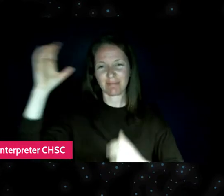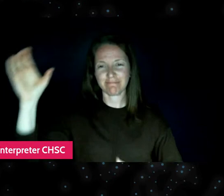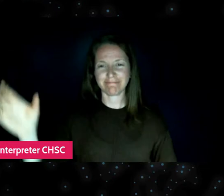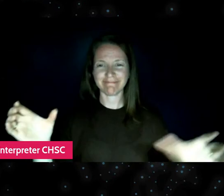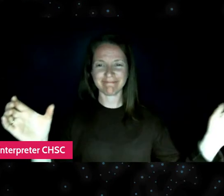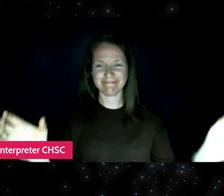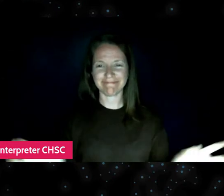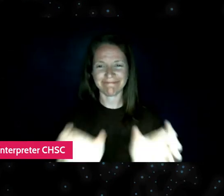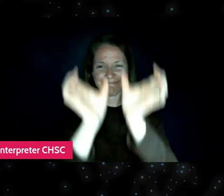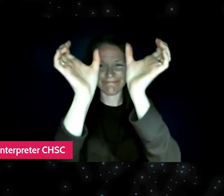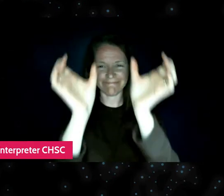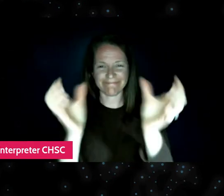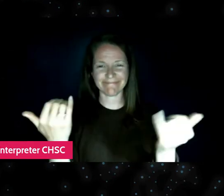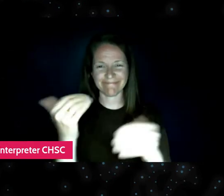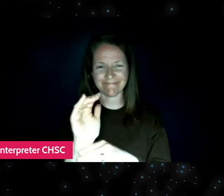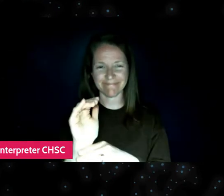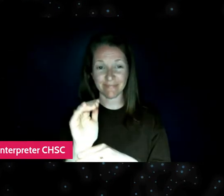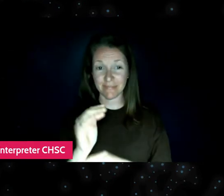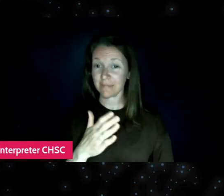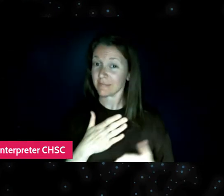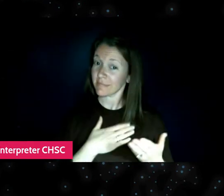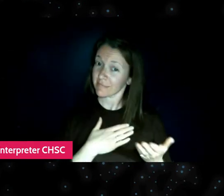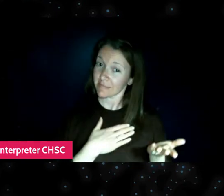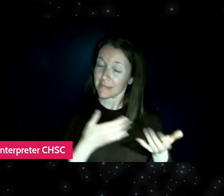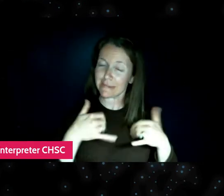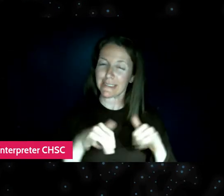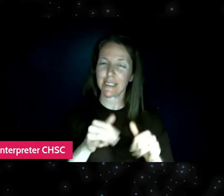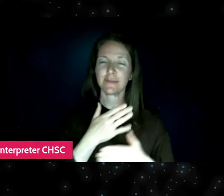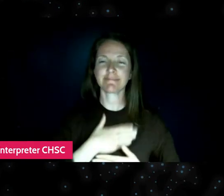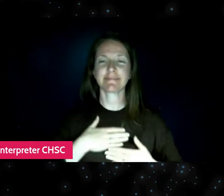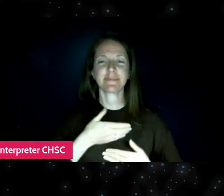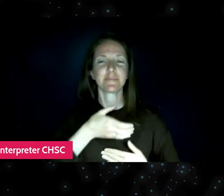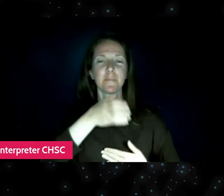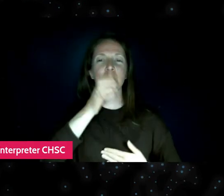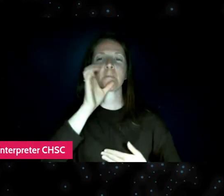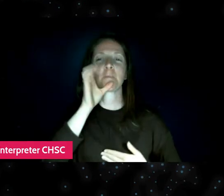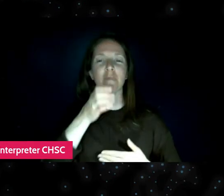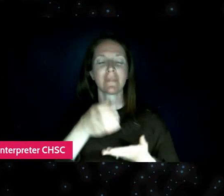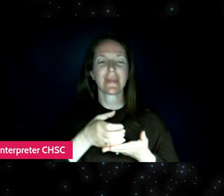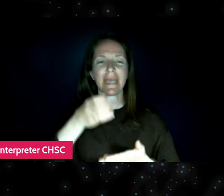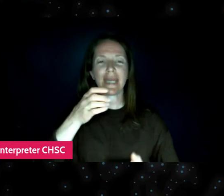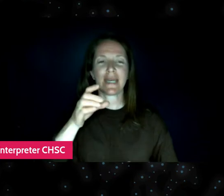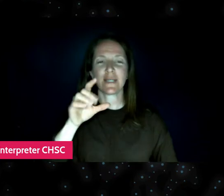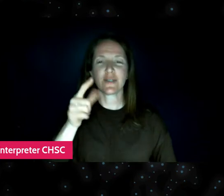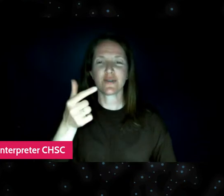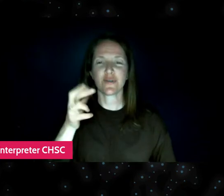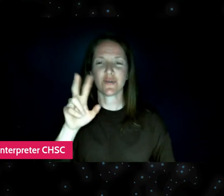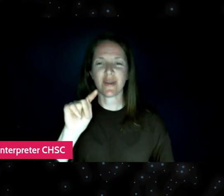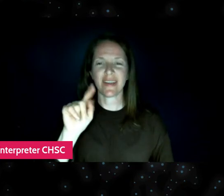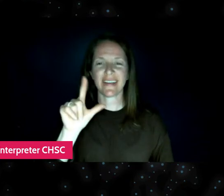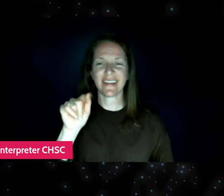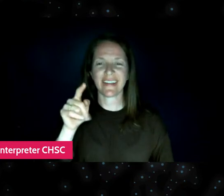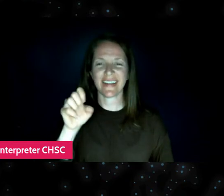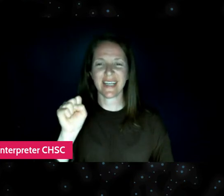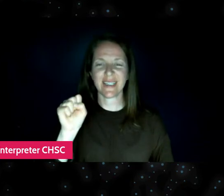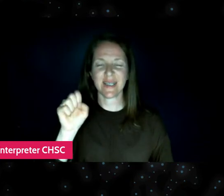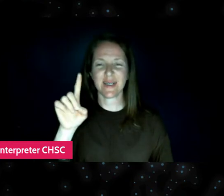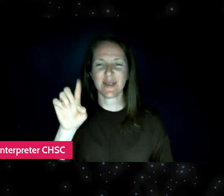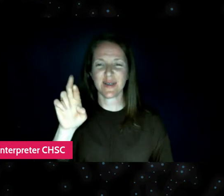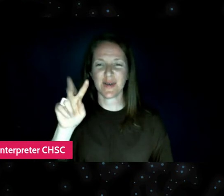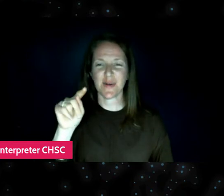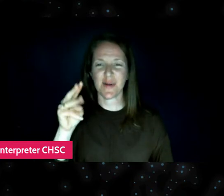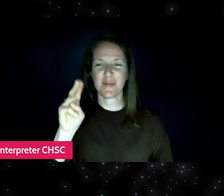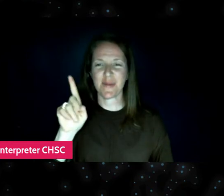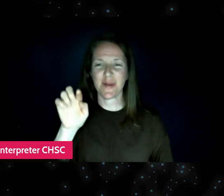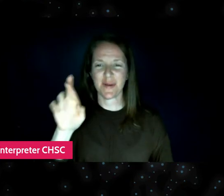us tonight. In my case, I'm still enjoying my can of Great Lakes Dortmunder Gold Lager. We wouldn't be here